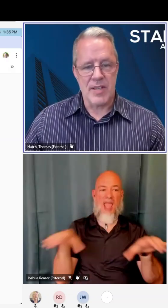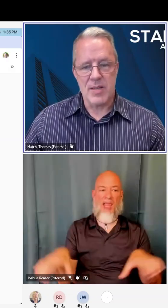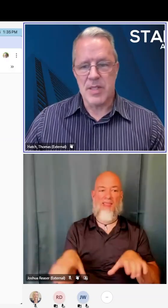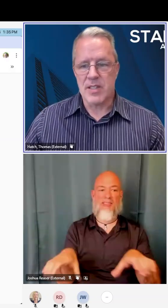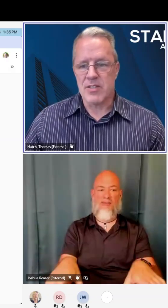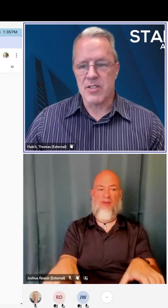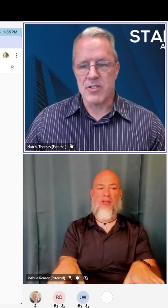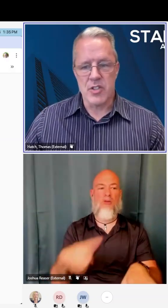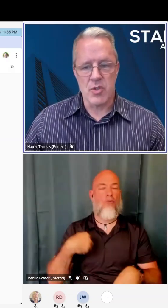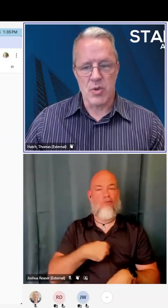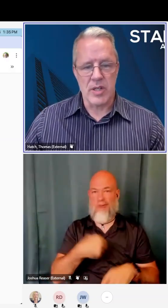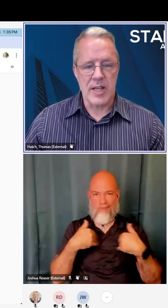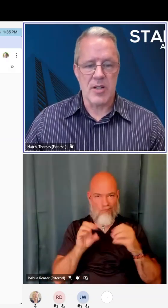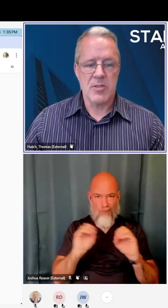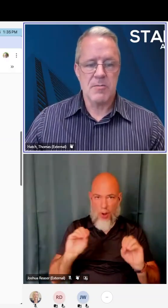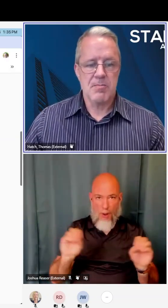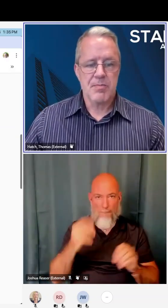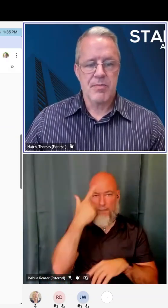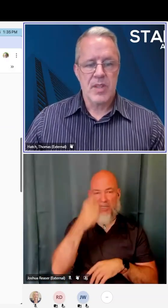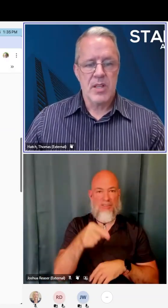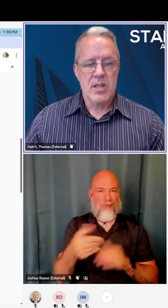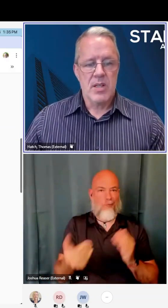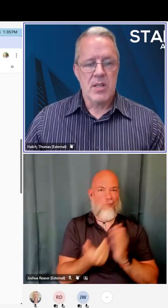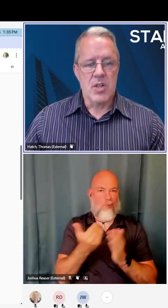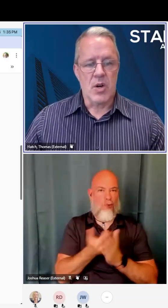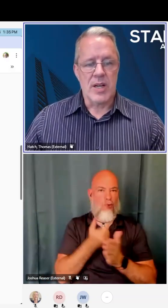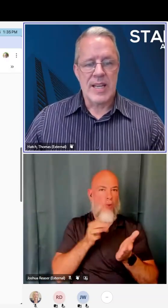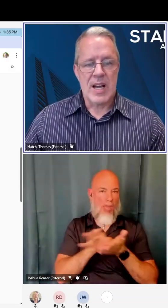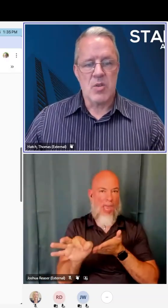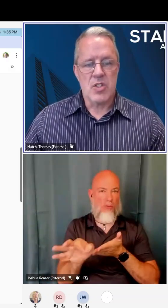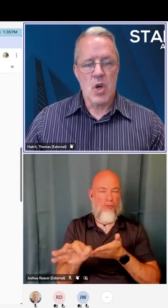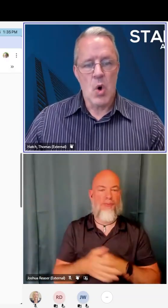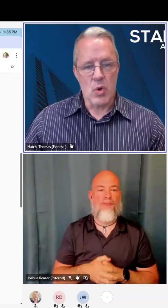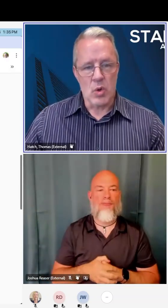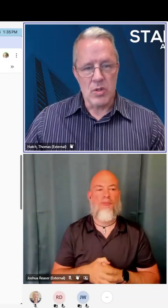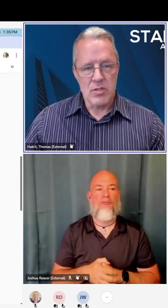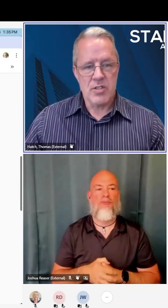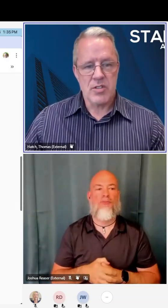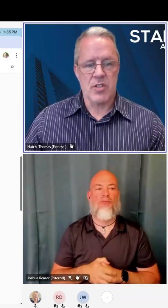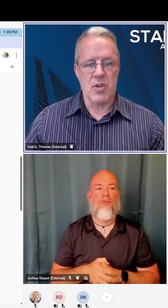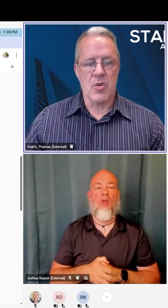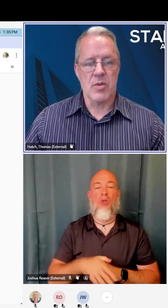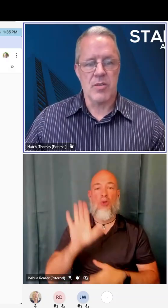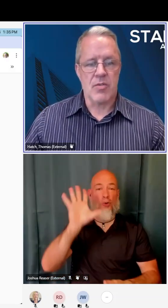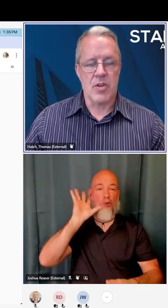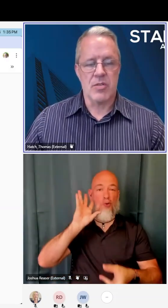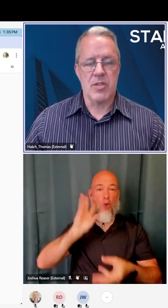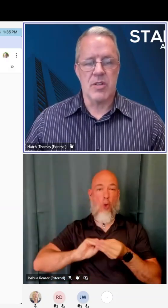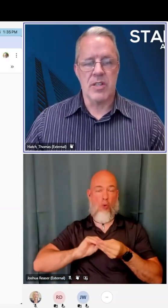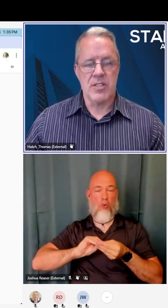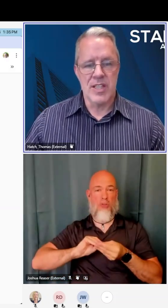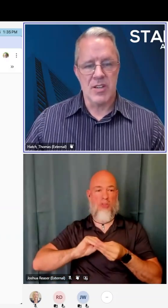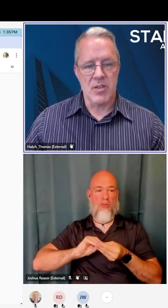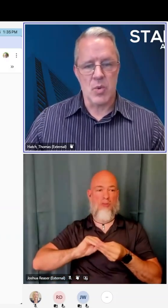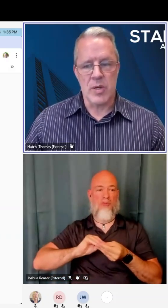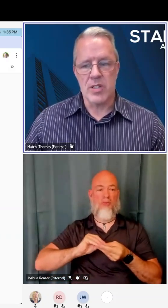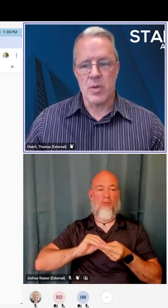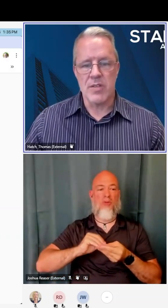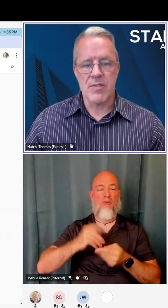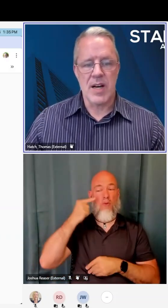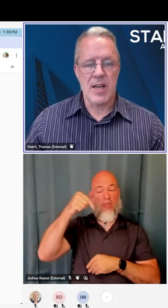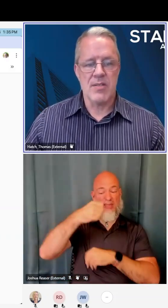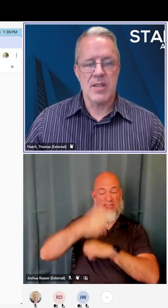don't have any because this is a newer account, your account totals, so for this year